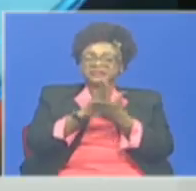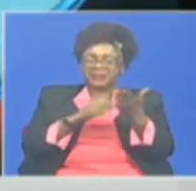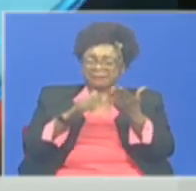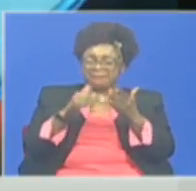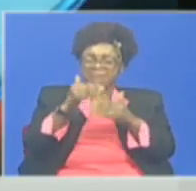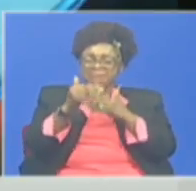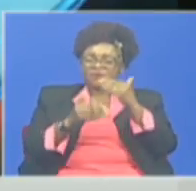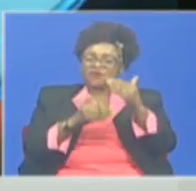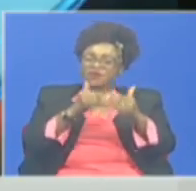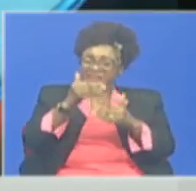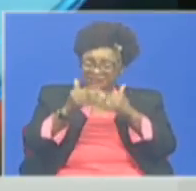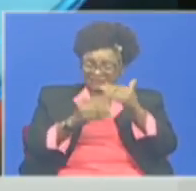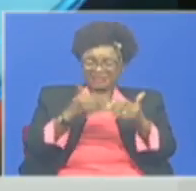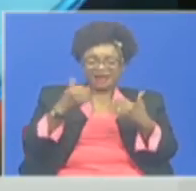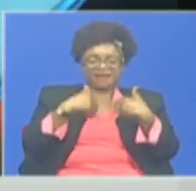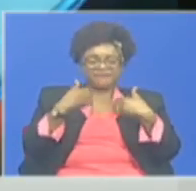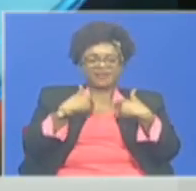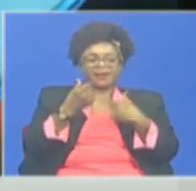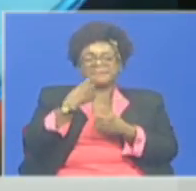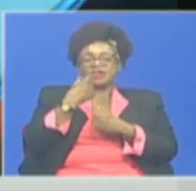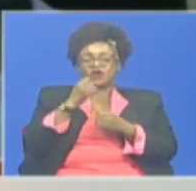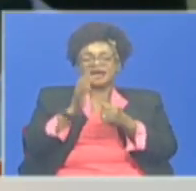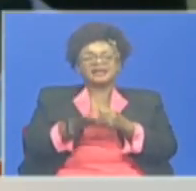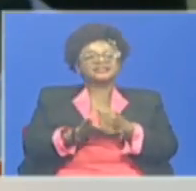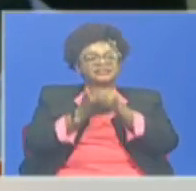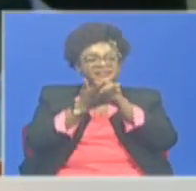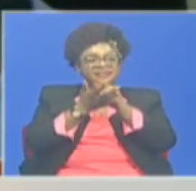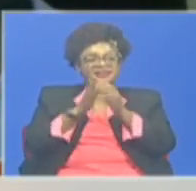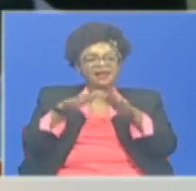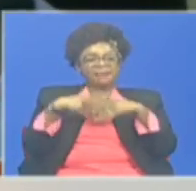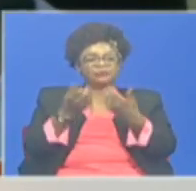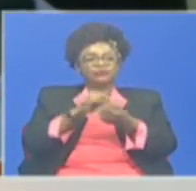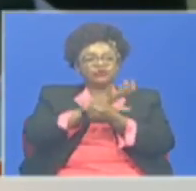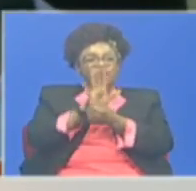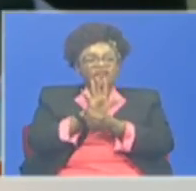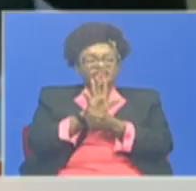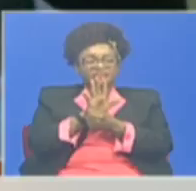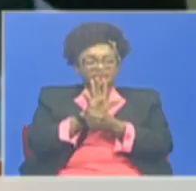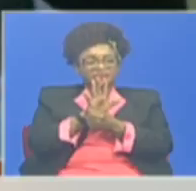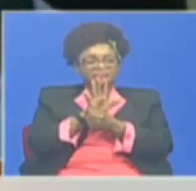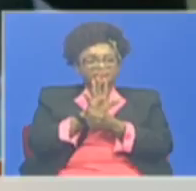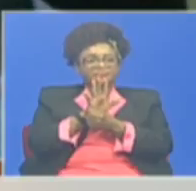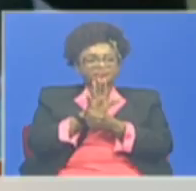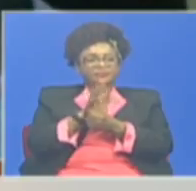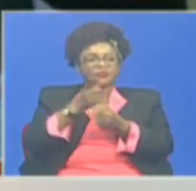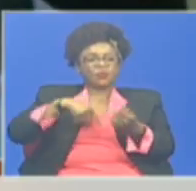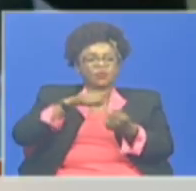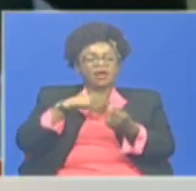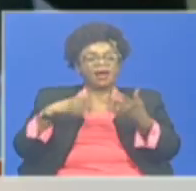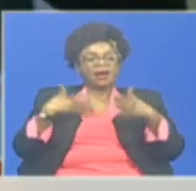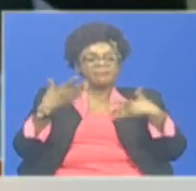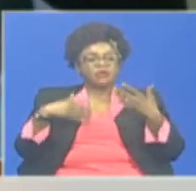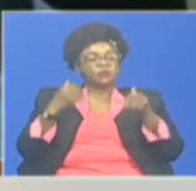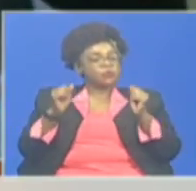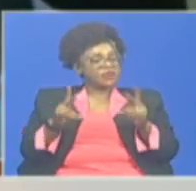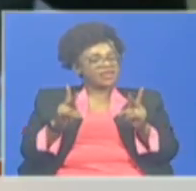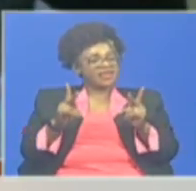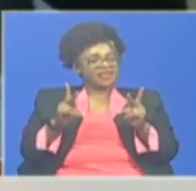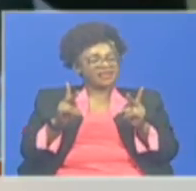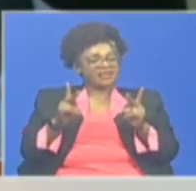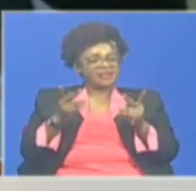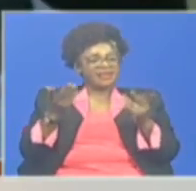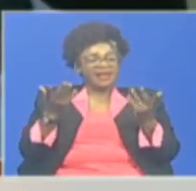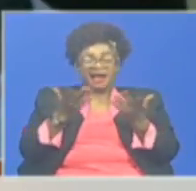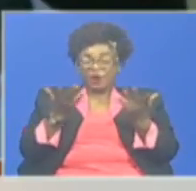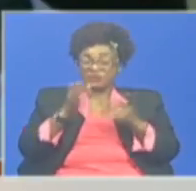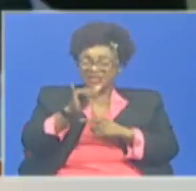of seeking some medical assistance over COVID-19 scare. We are so glad you are okay. Dan, how was